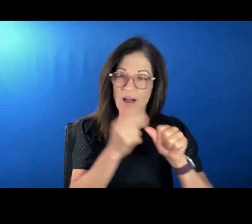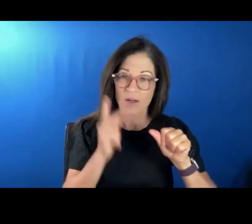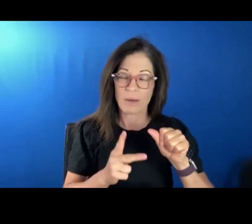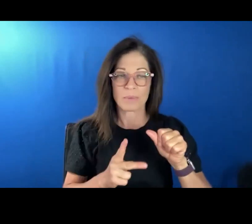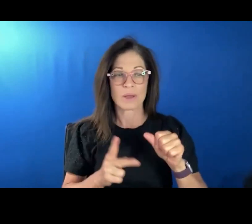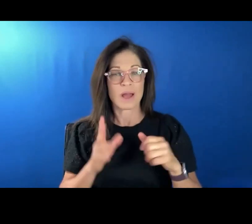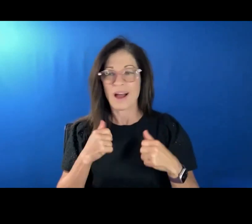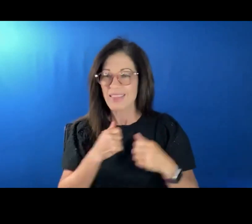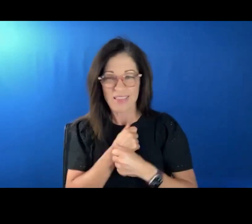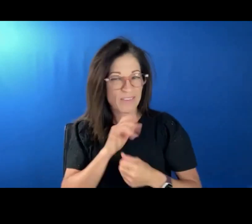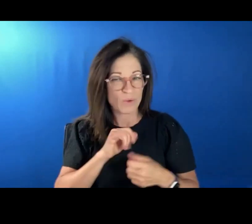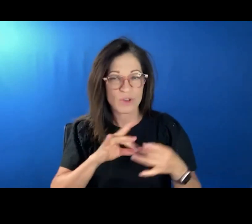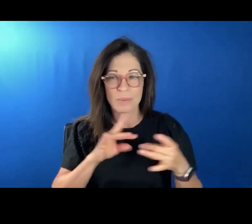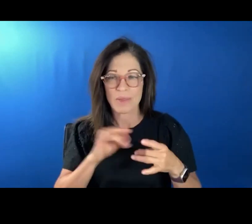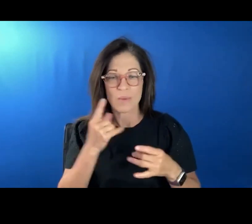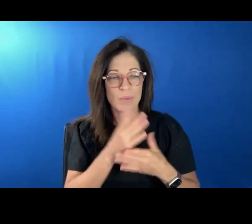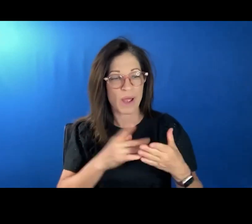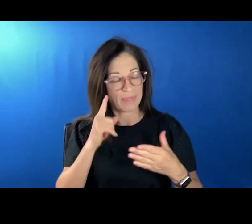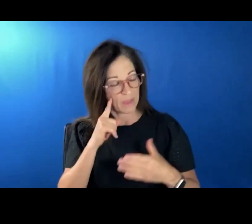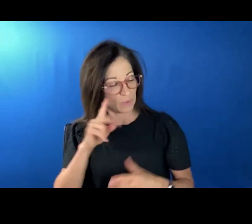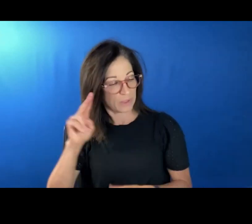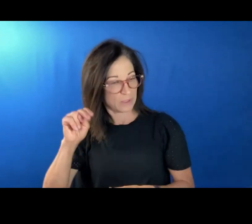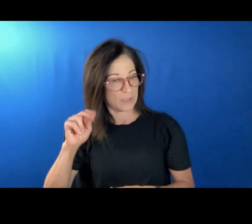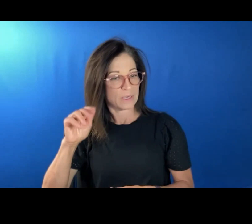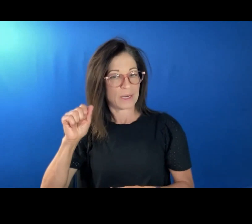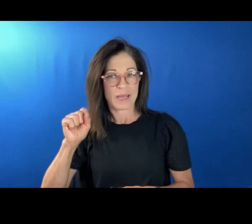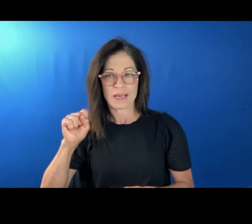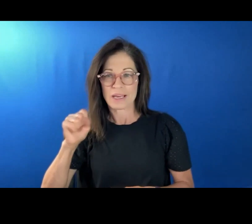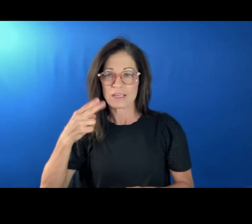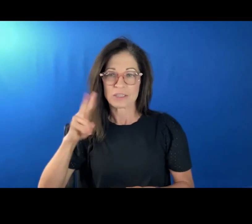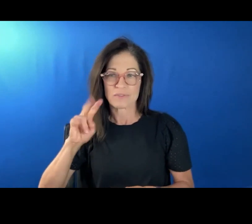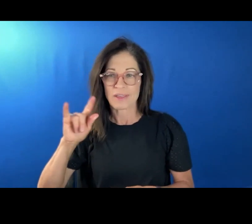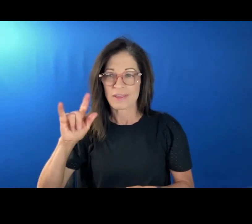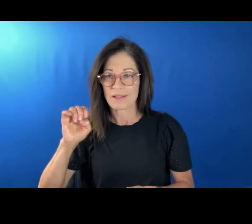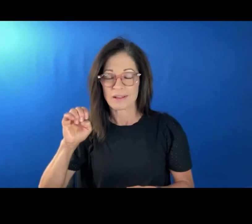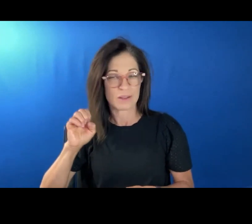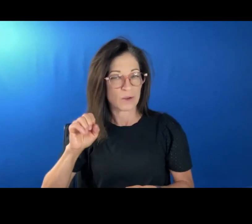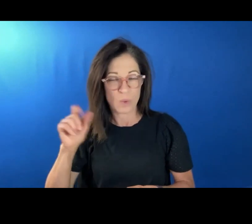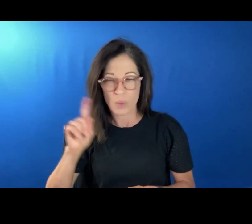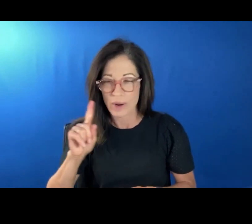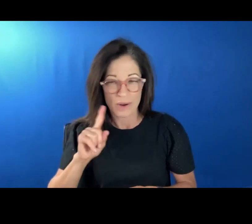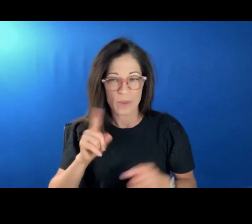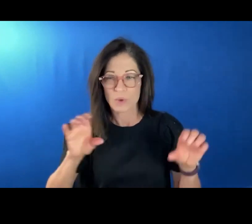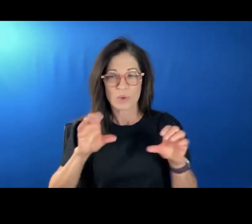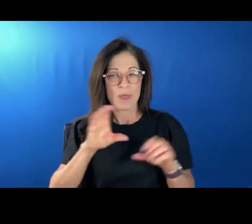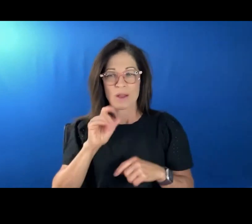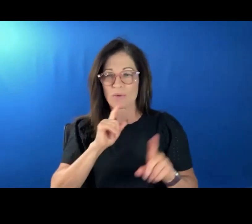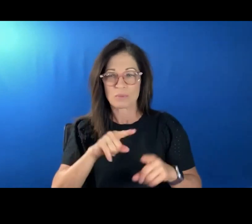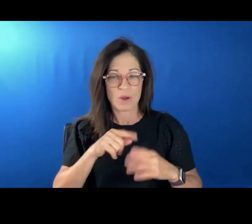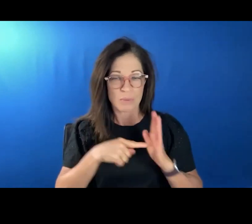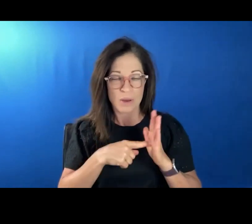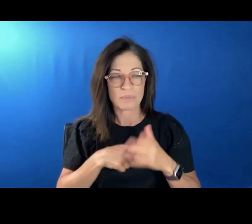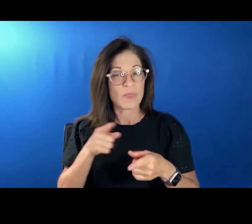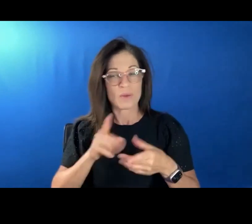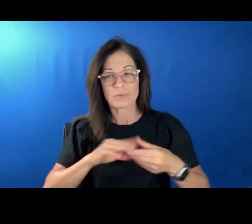piece that they were talking about, and I believe it was Nashville or where the program was that was doing the co-responder model. They talked about the key